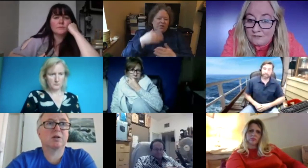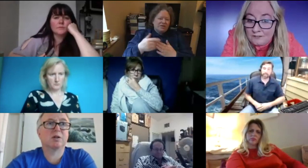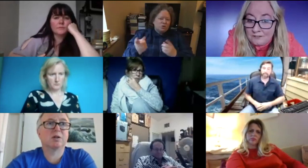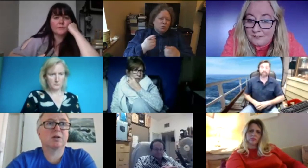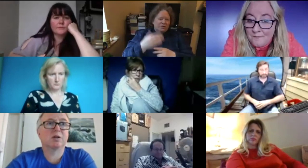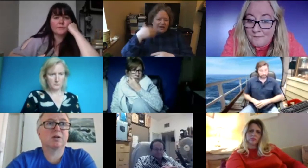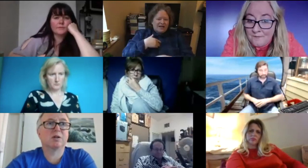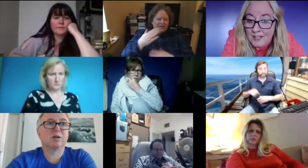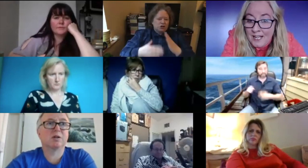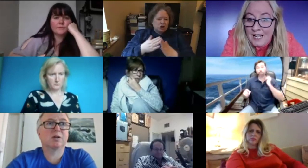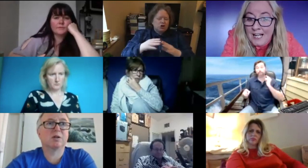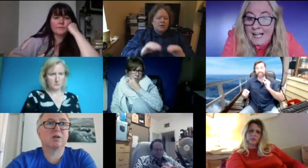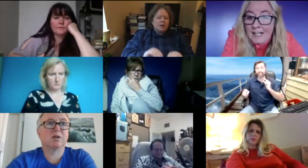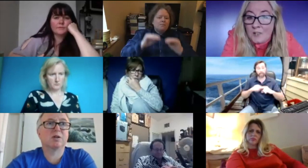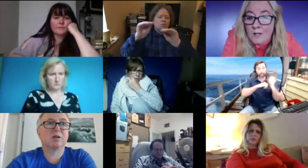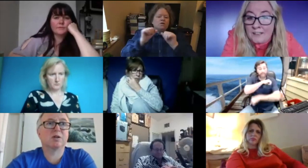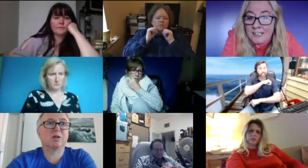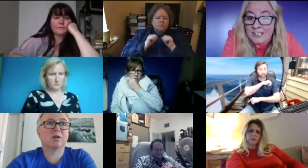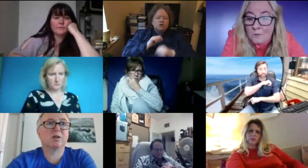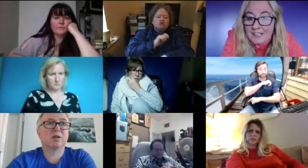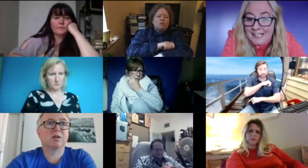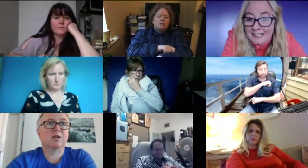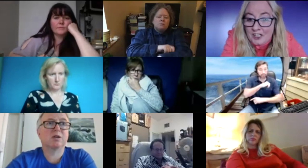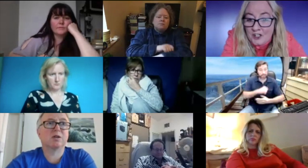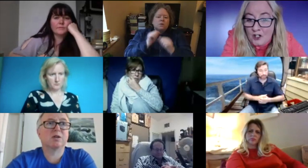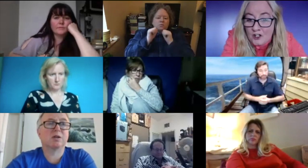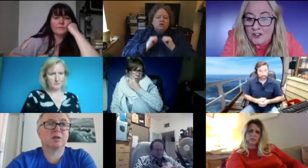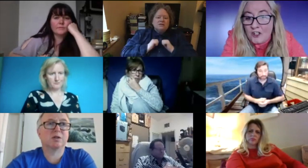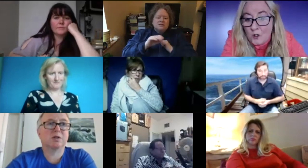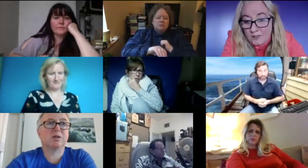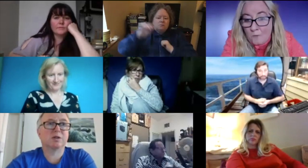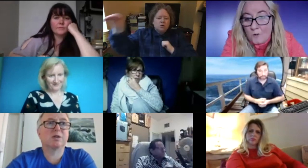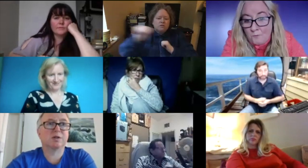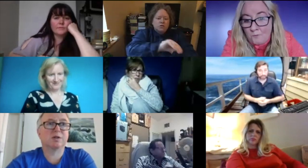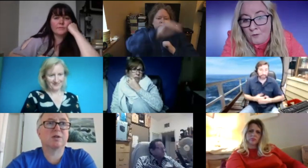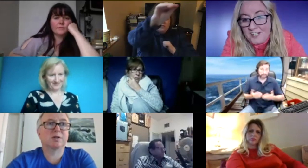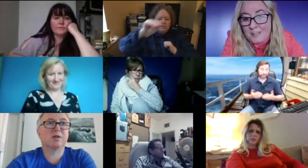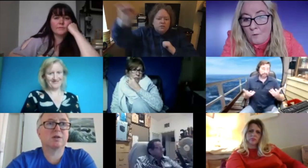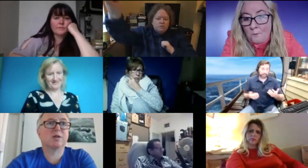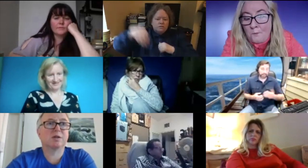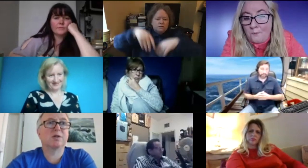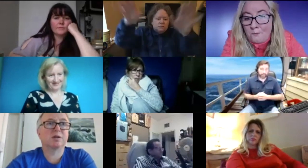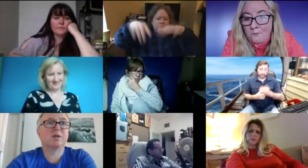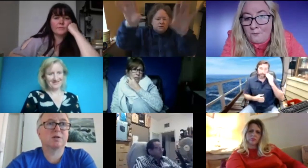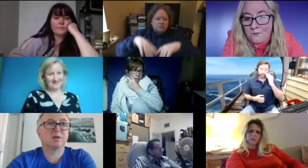punished. Oh, And good for, what they did with the Catholic Church, you know, that were priests that